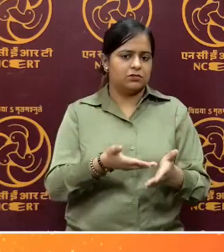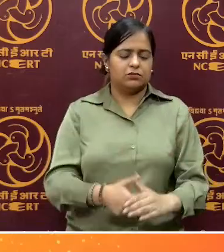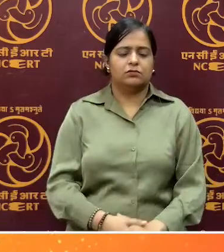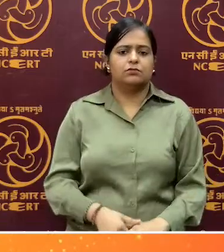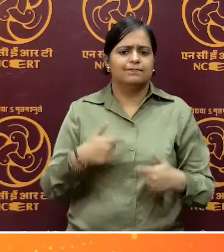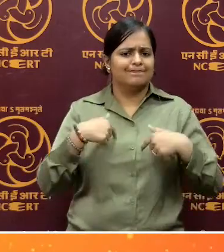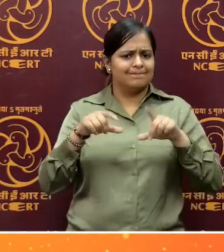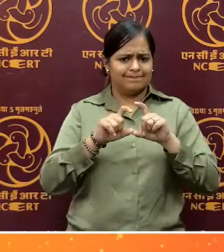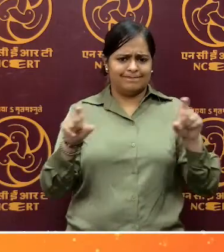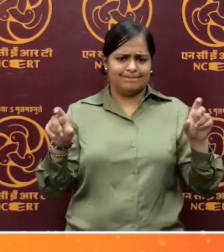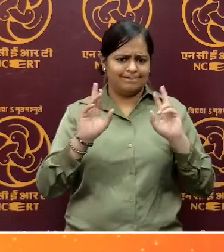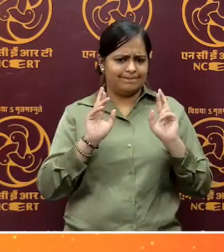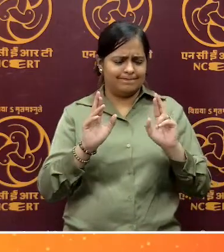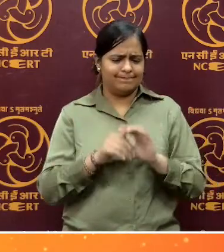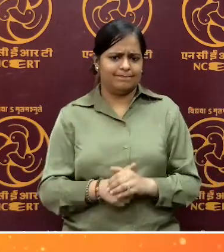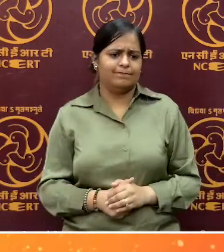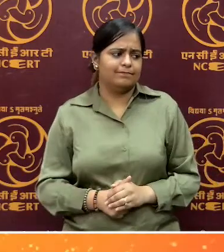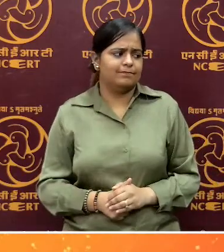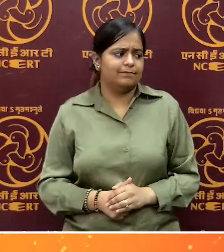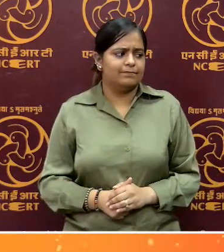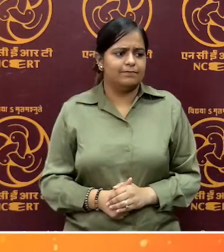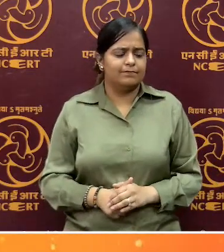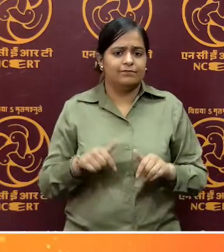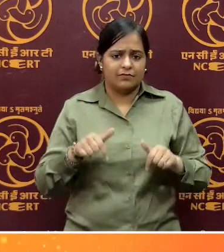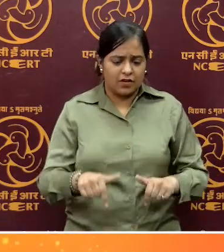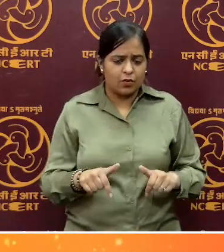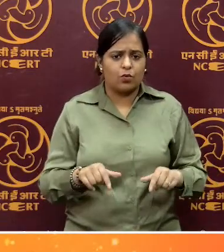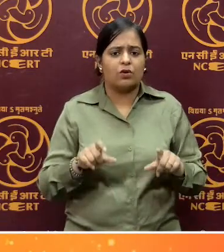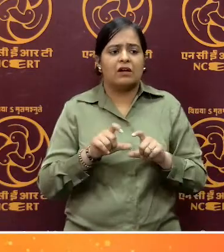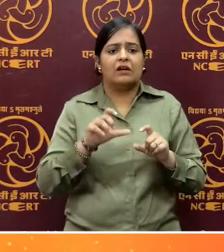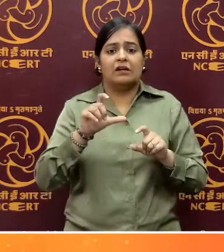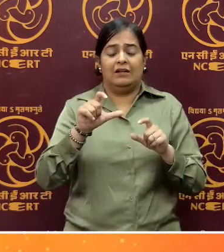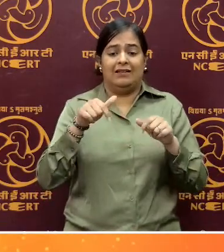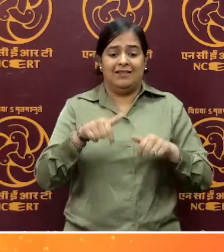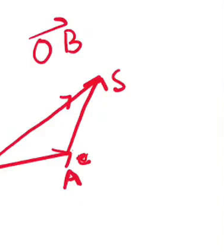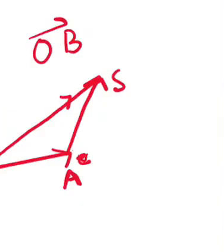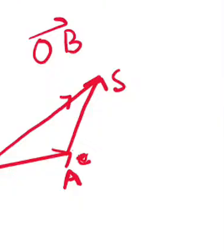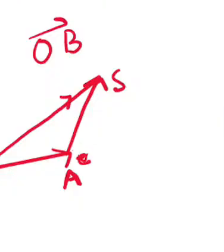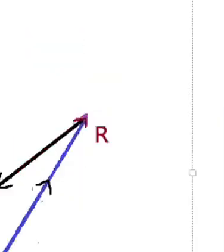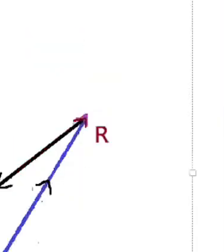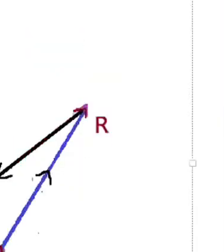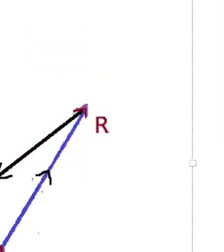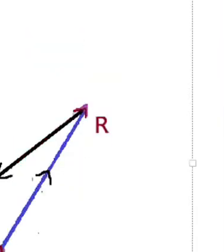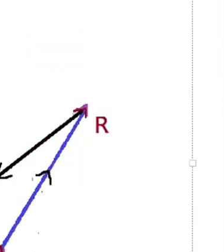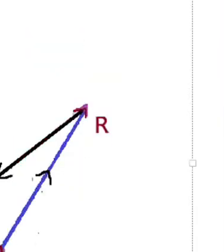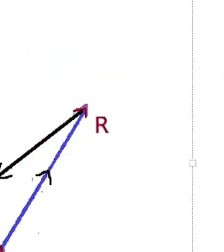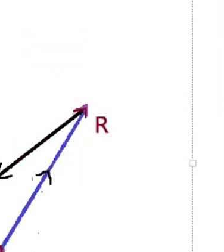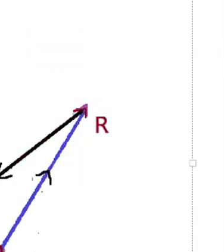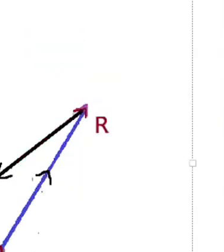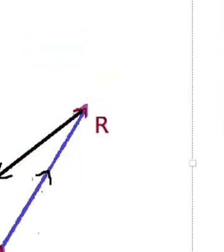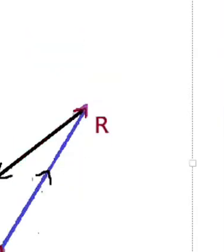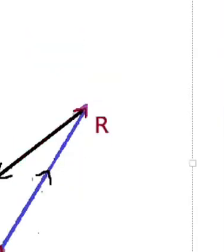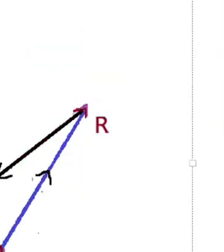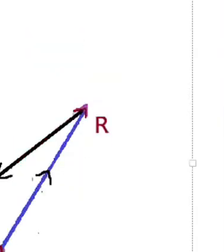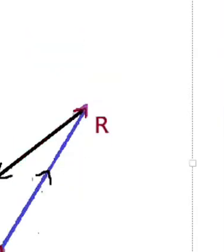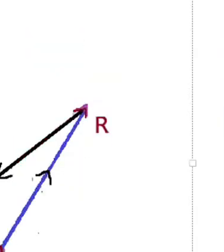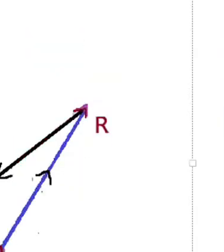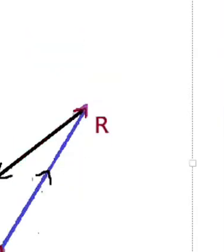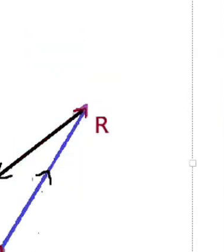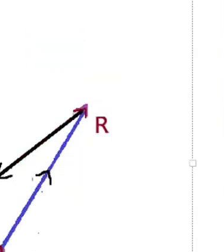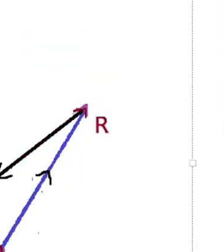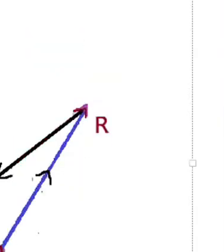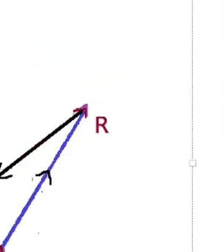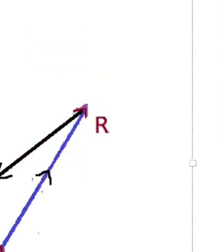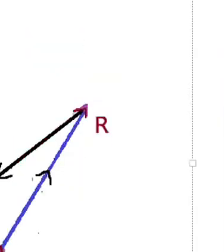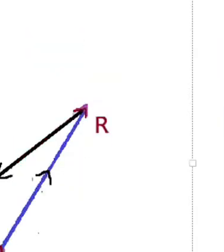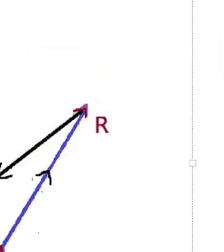Is that clear? This fact, vector addition commutative, is this fact now clear? Now let us